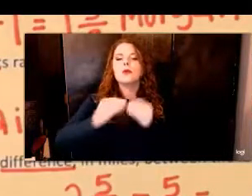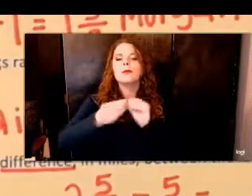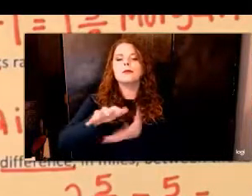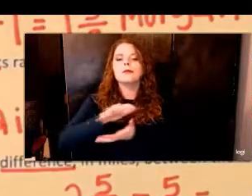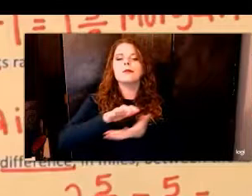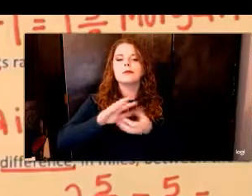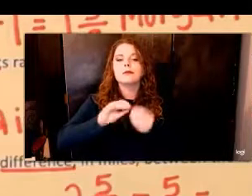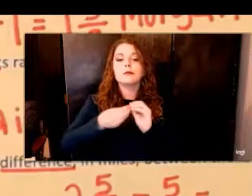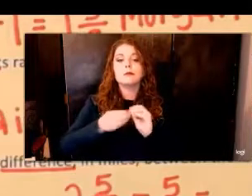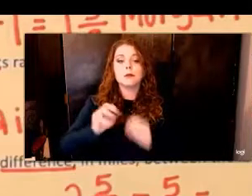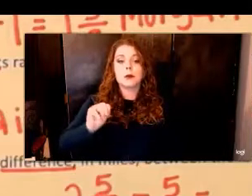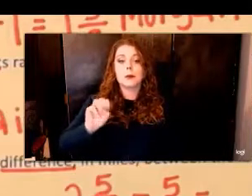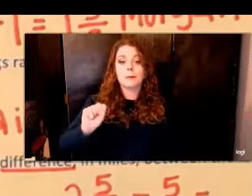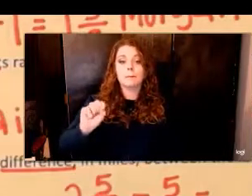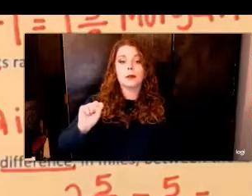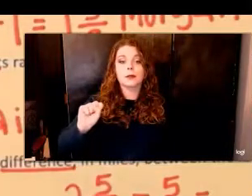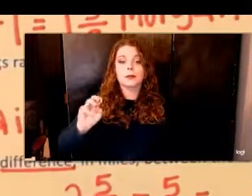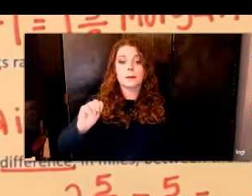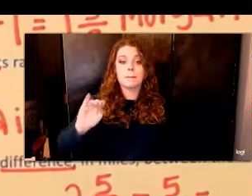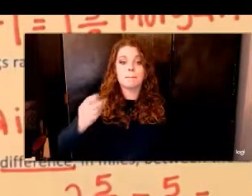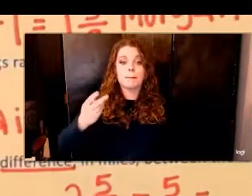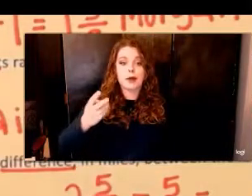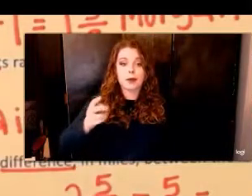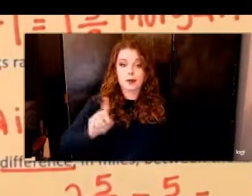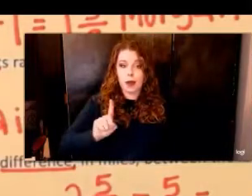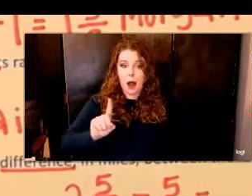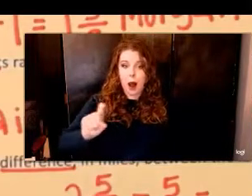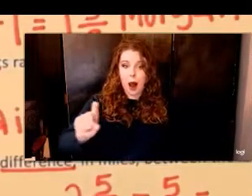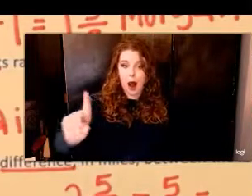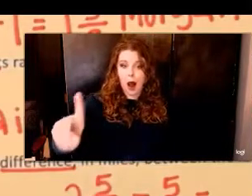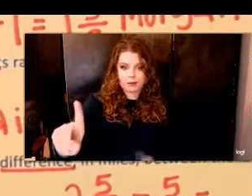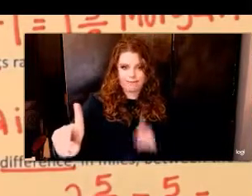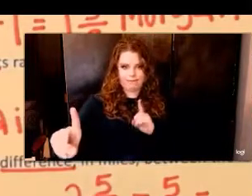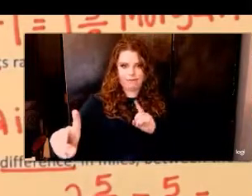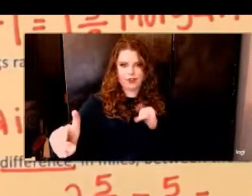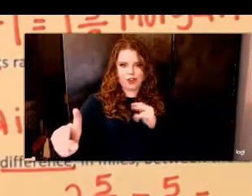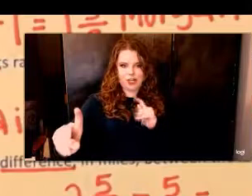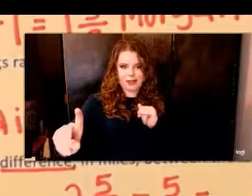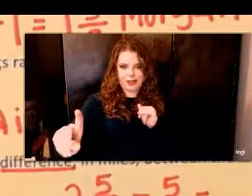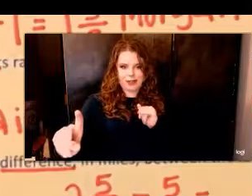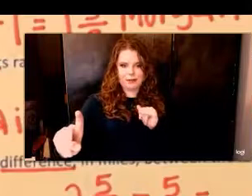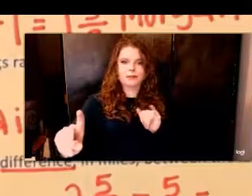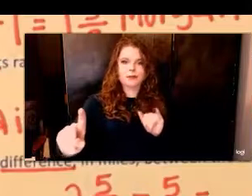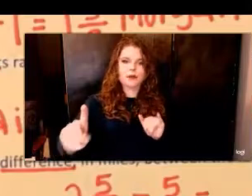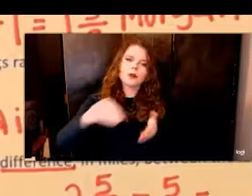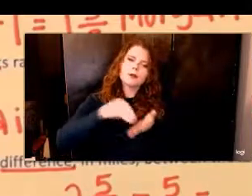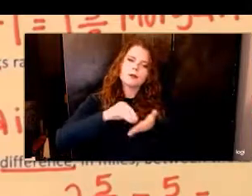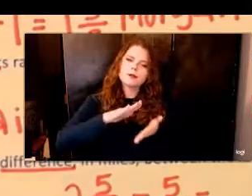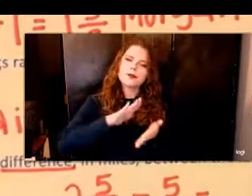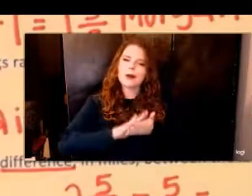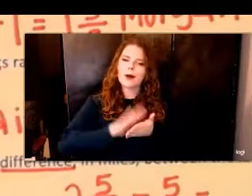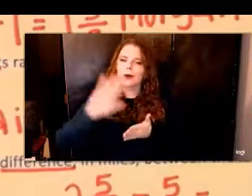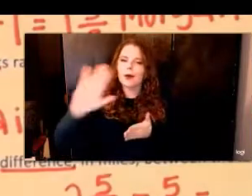So Miss Smith ran twice as far as Jenny. How far did Miss Smith run? Write her distance as a